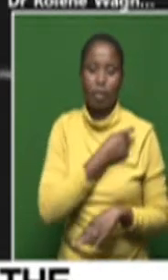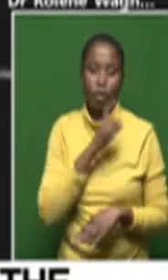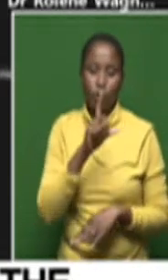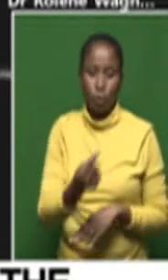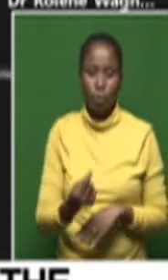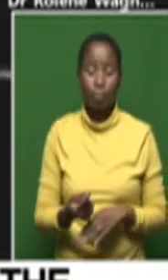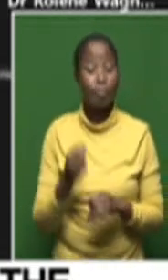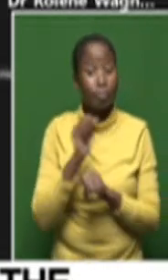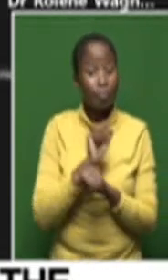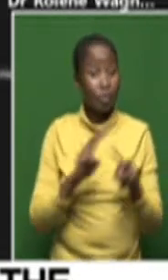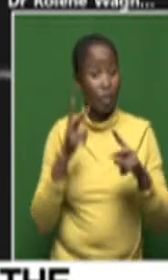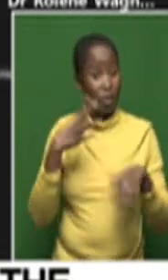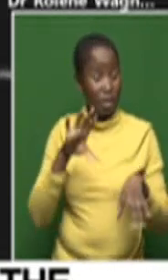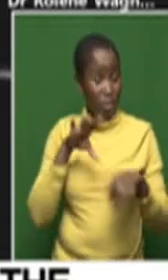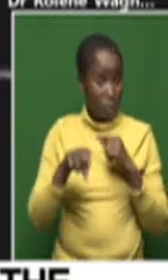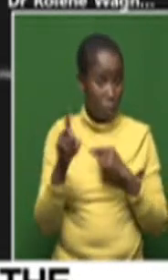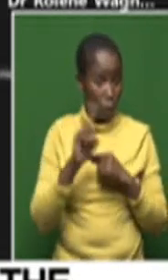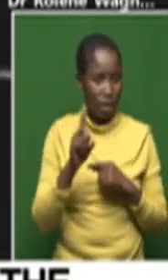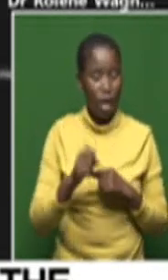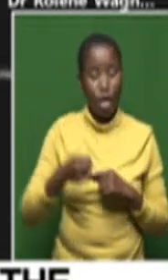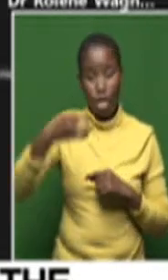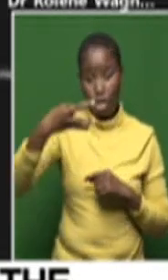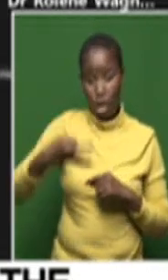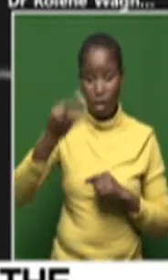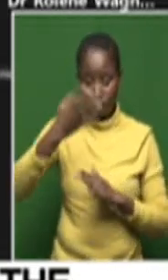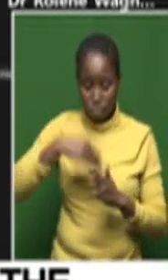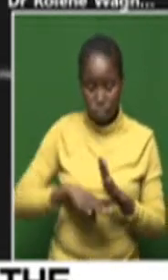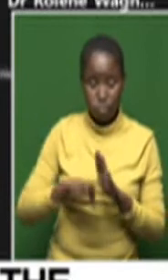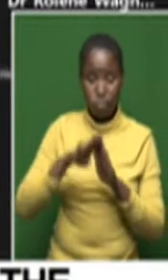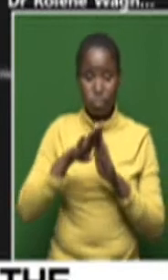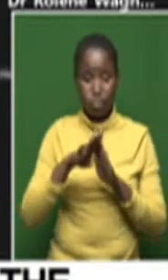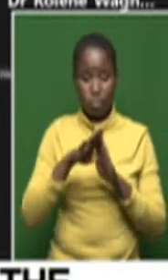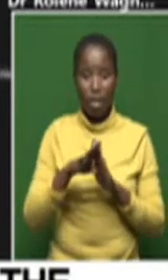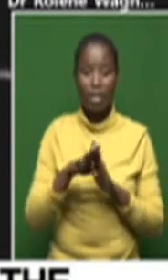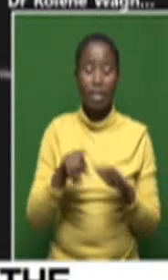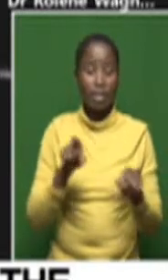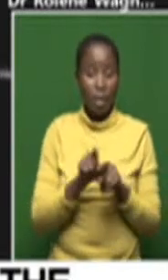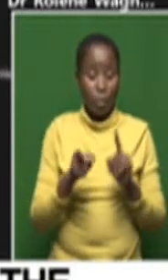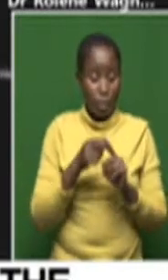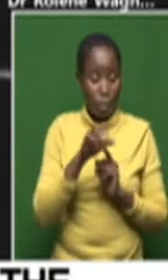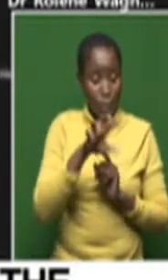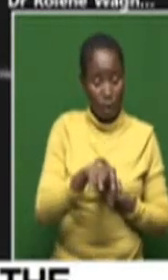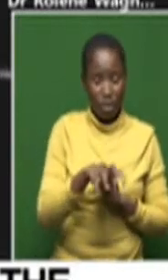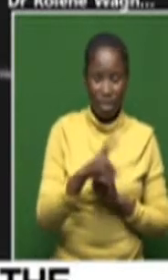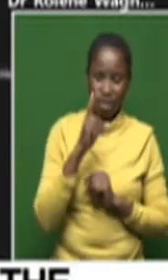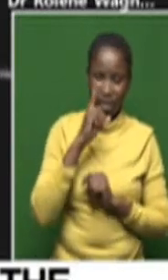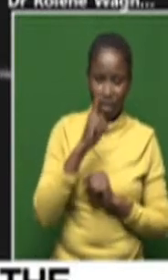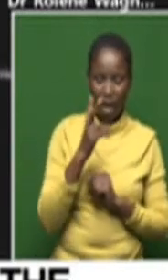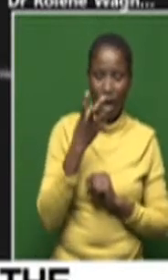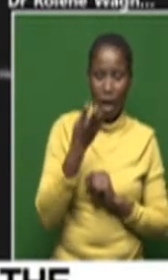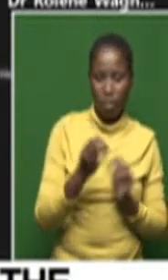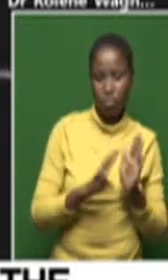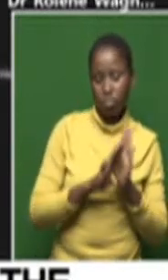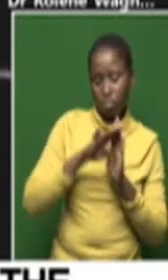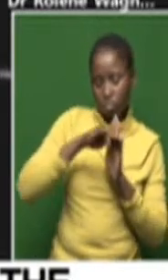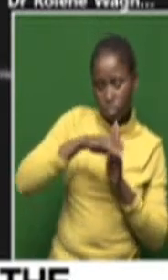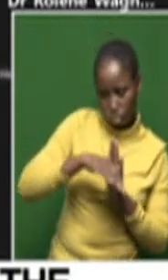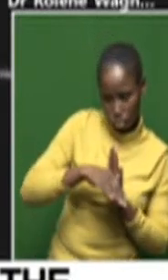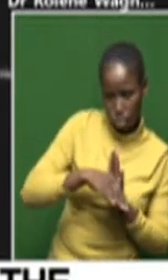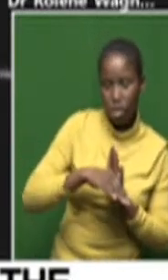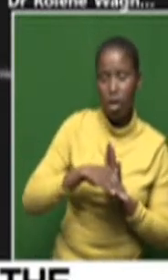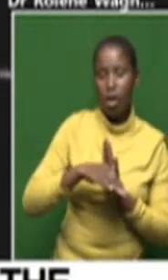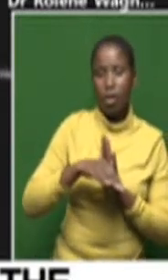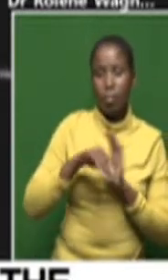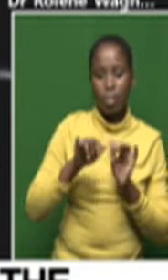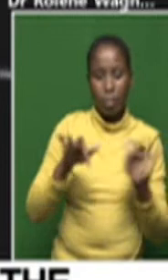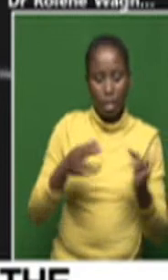made is that in this third wave, like the patterns in the rest of the province, there's a significant reduction in the numbers